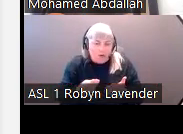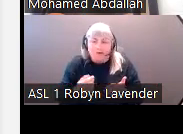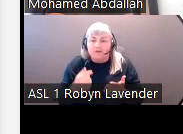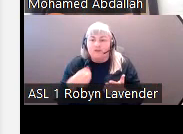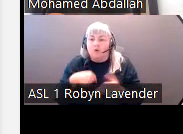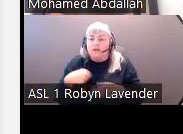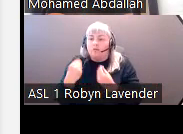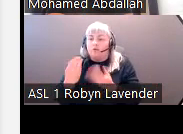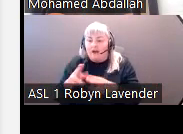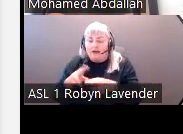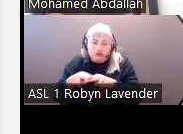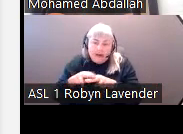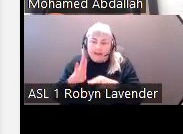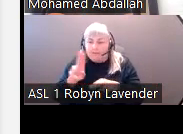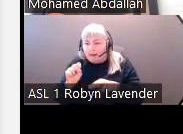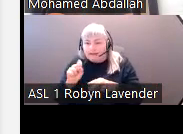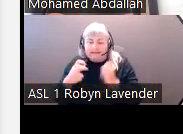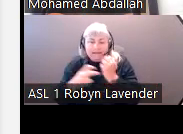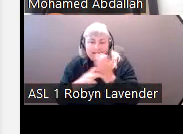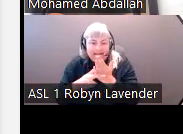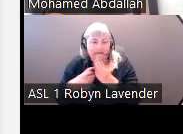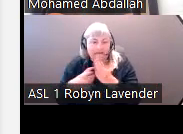tickets or bus tickets to get into our suite.